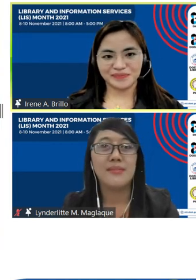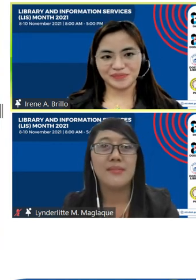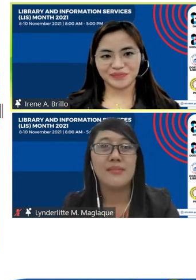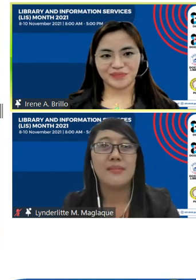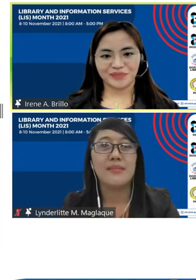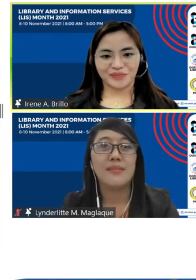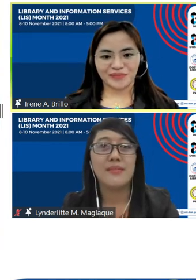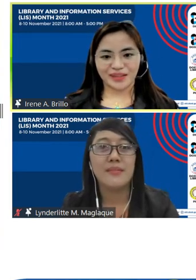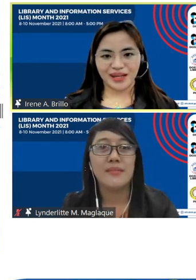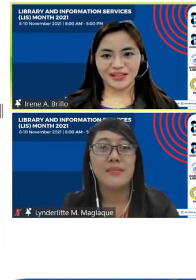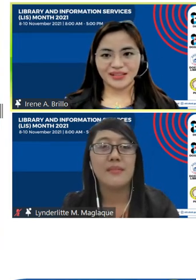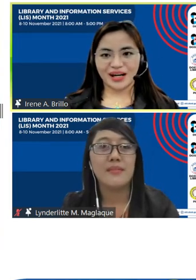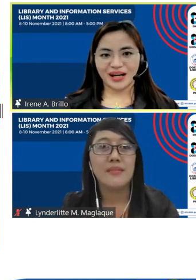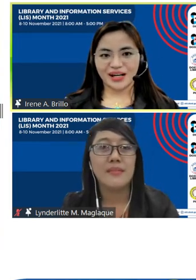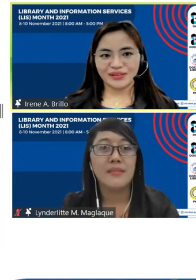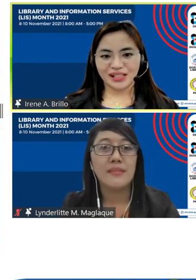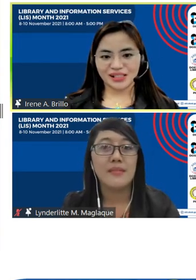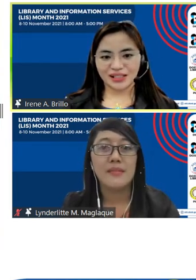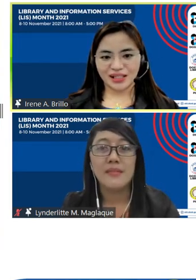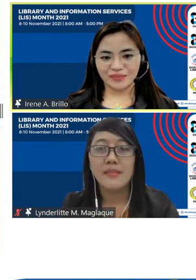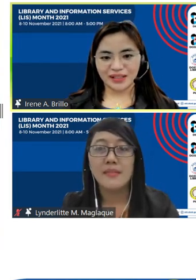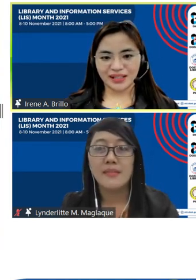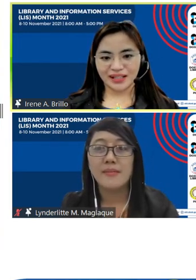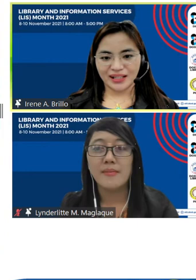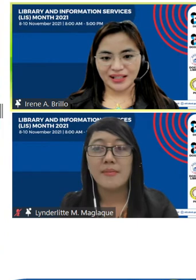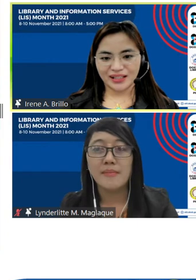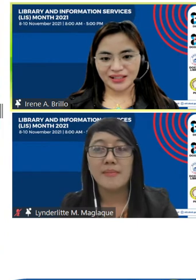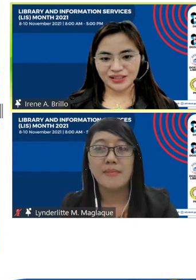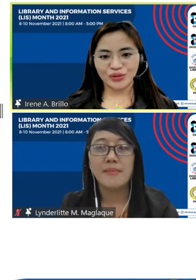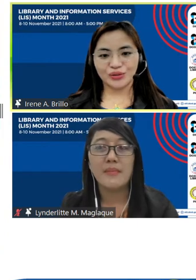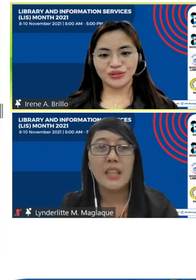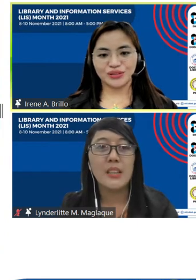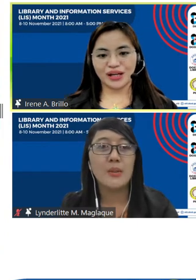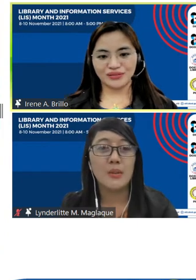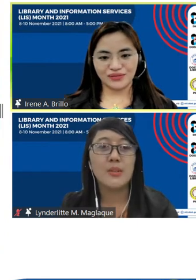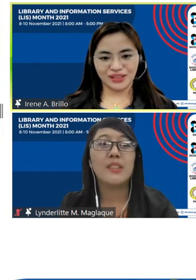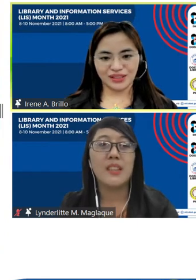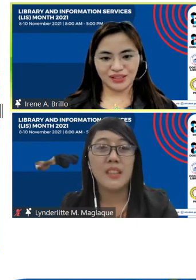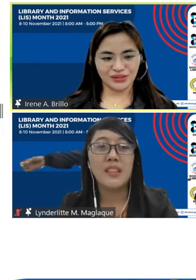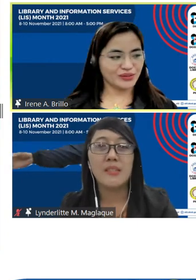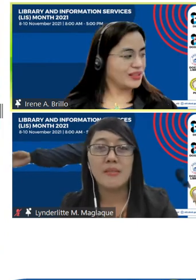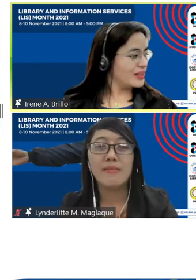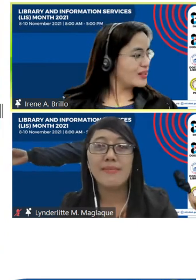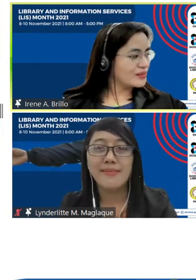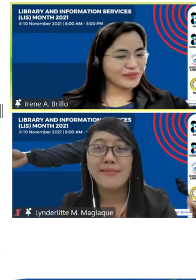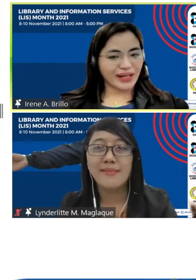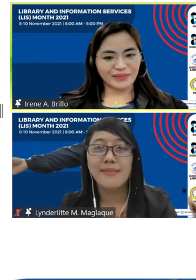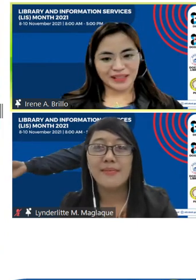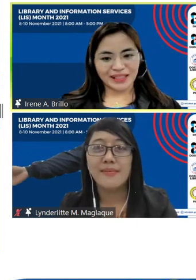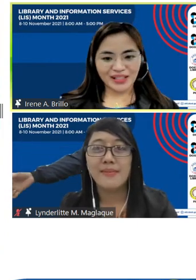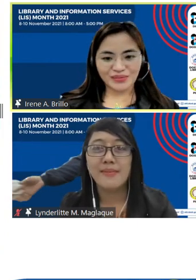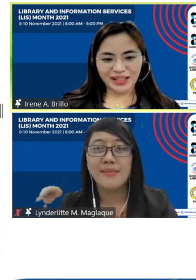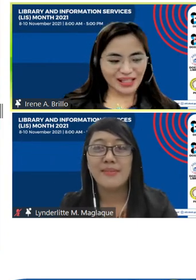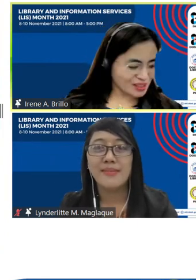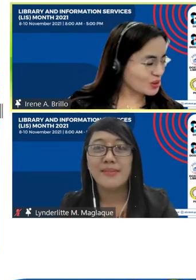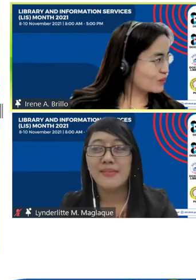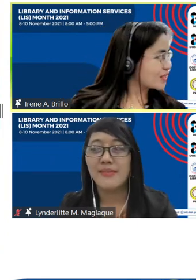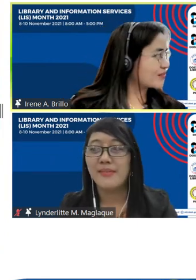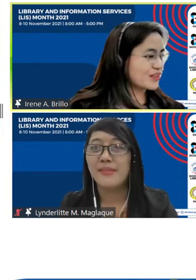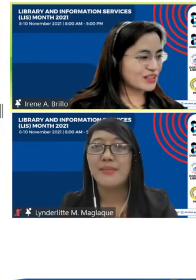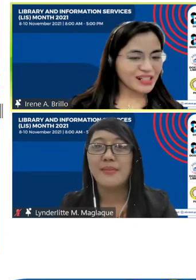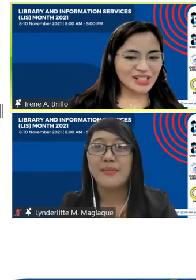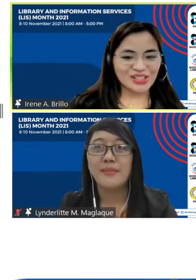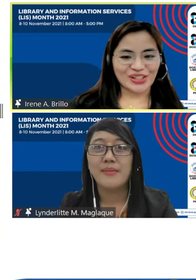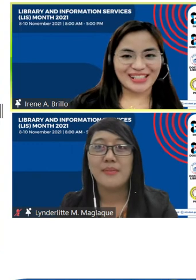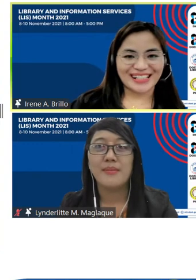cam? And, wala siyang camera. No audio and video. But anyway, thank you so